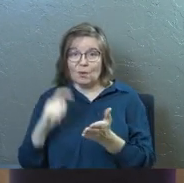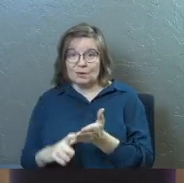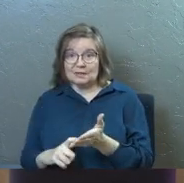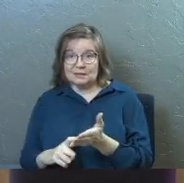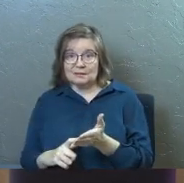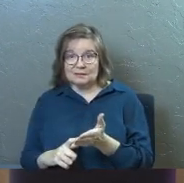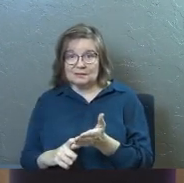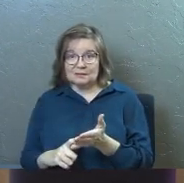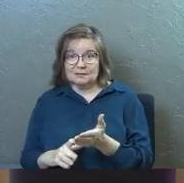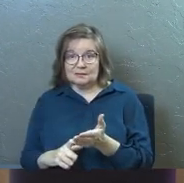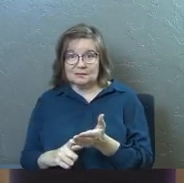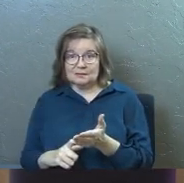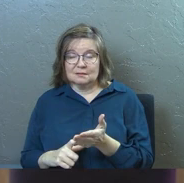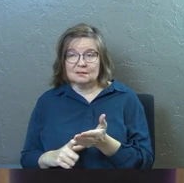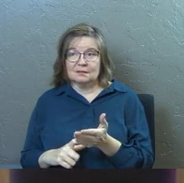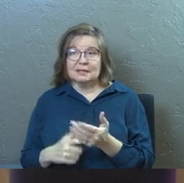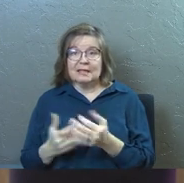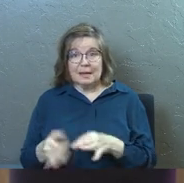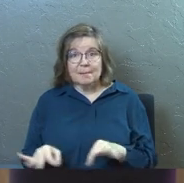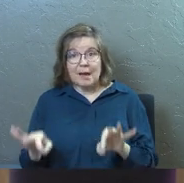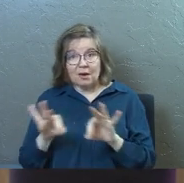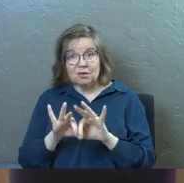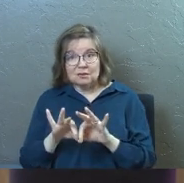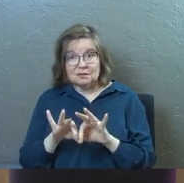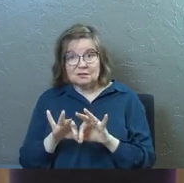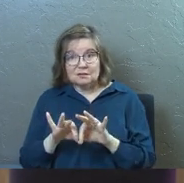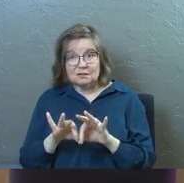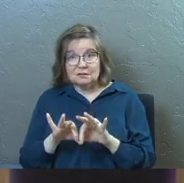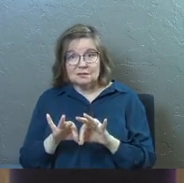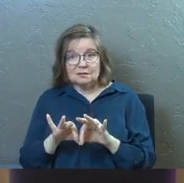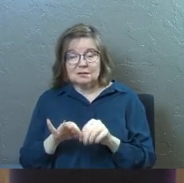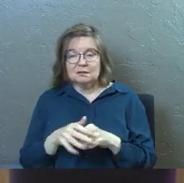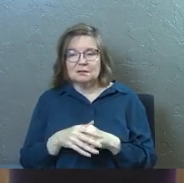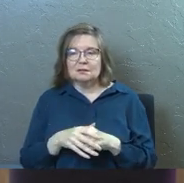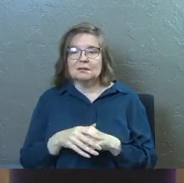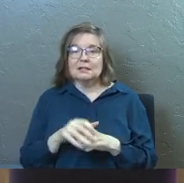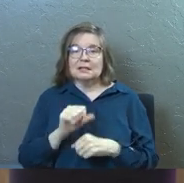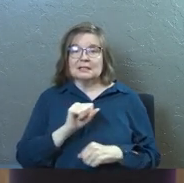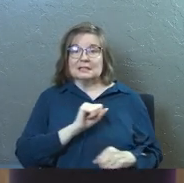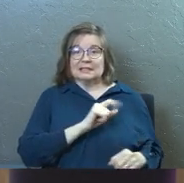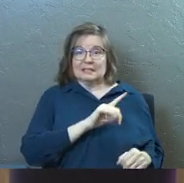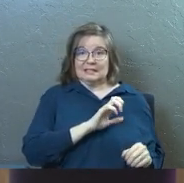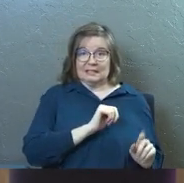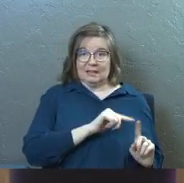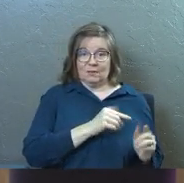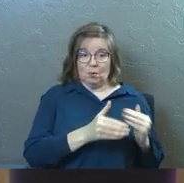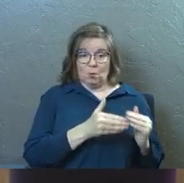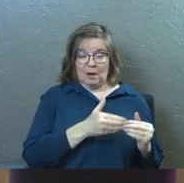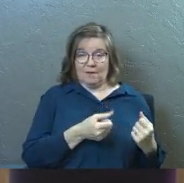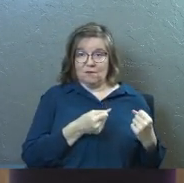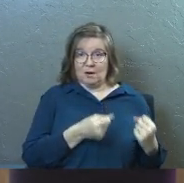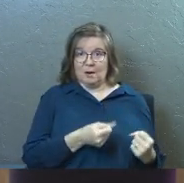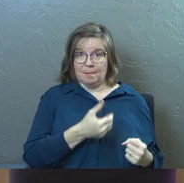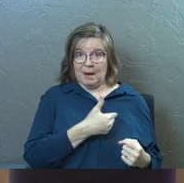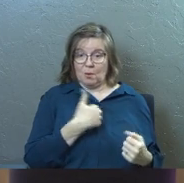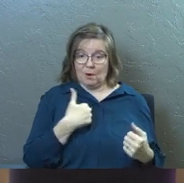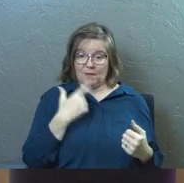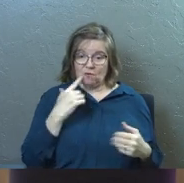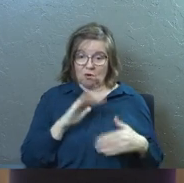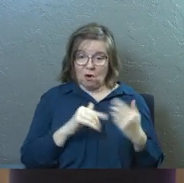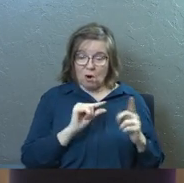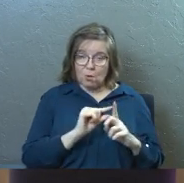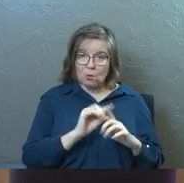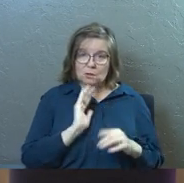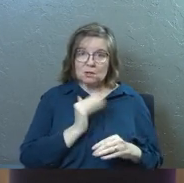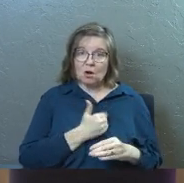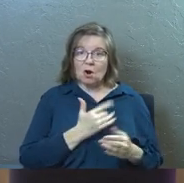notices. It matters. And Stephen, whatever power we have for our